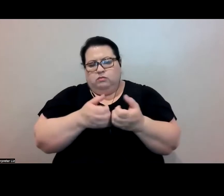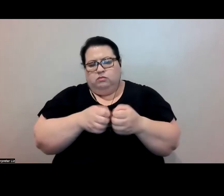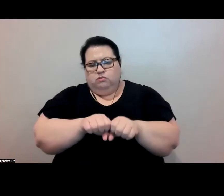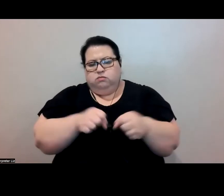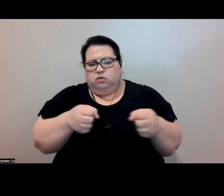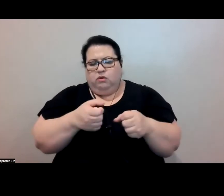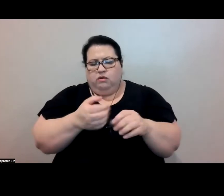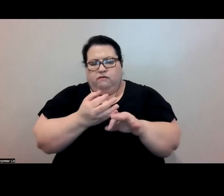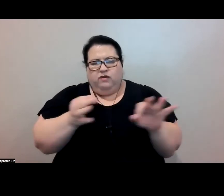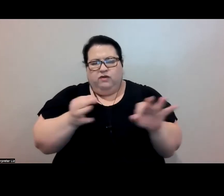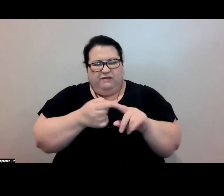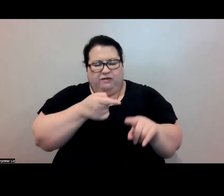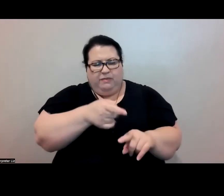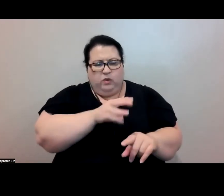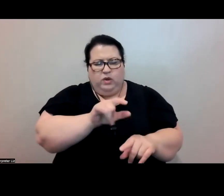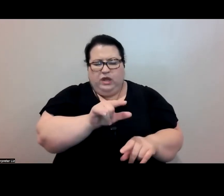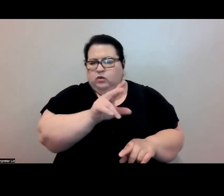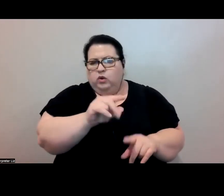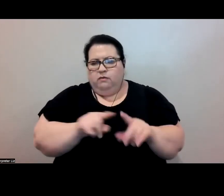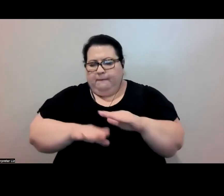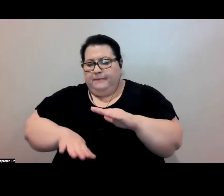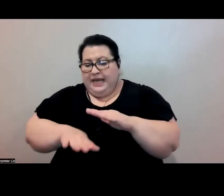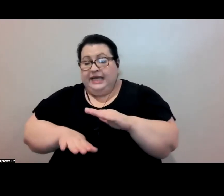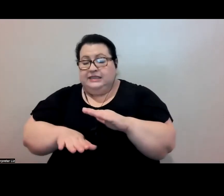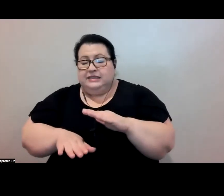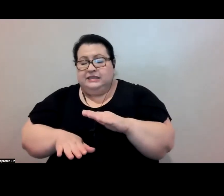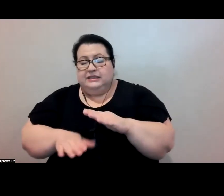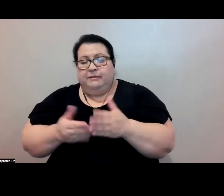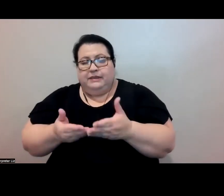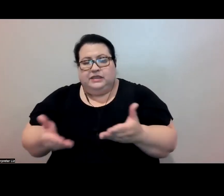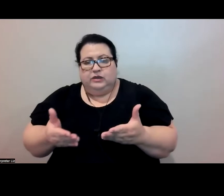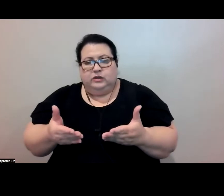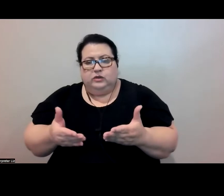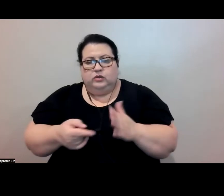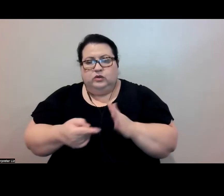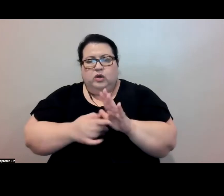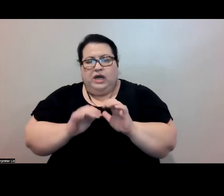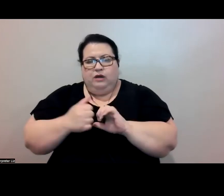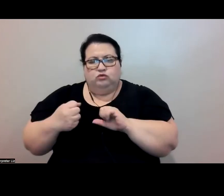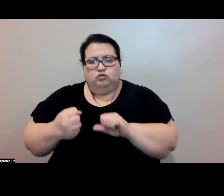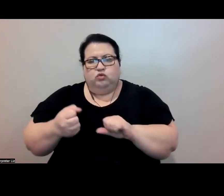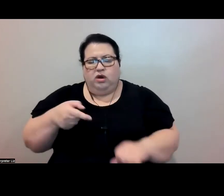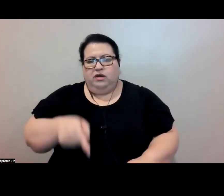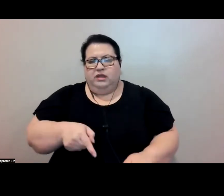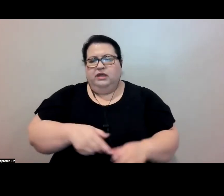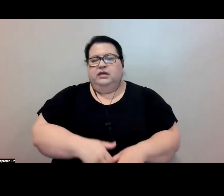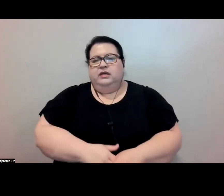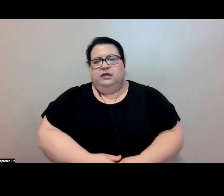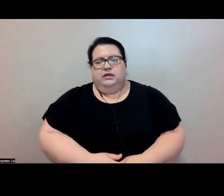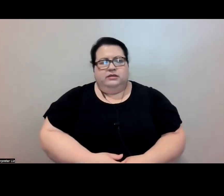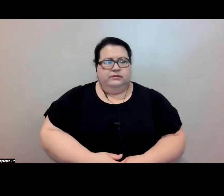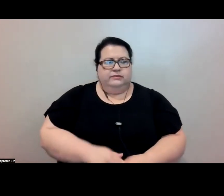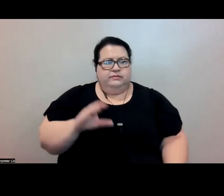free, not from the weld, but from the base material, to give you an idea of how strong this was. The cement was